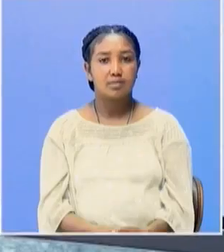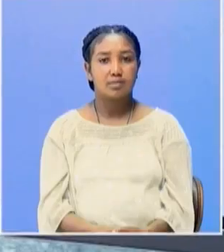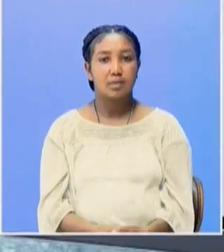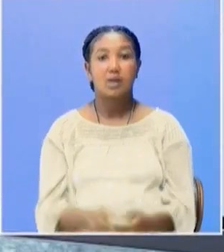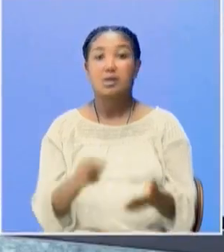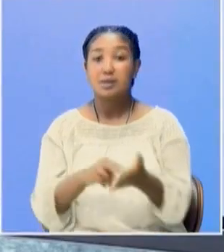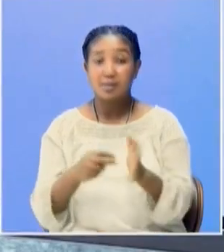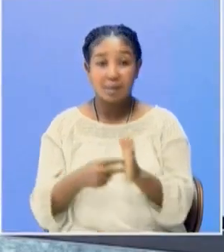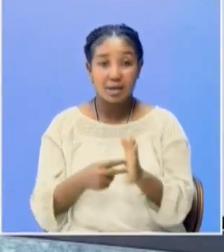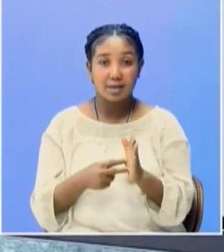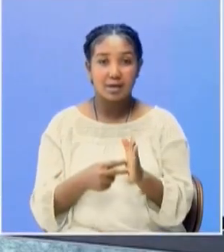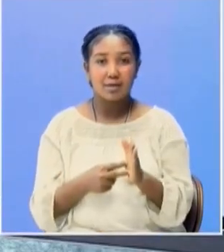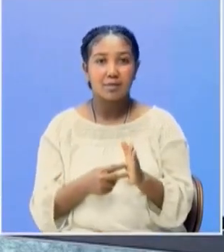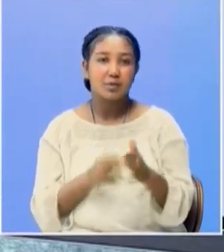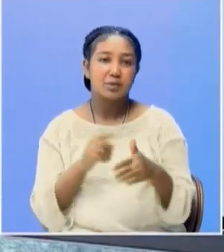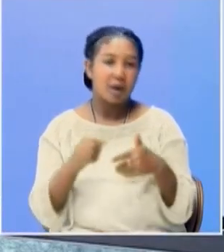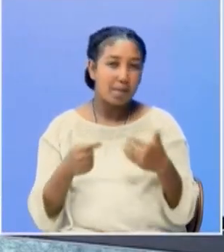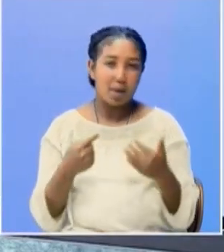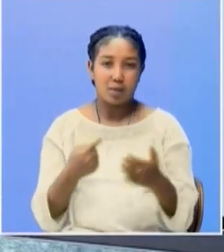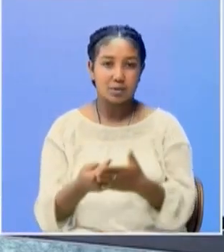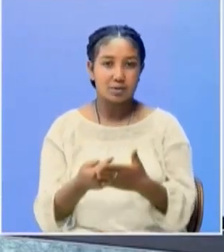This means just about